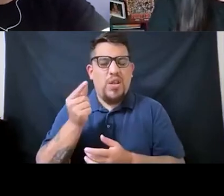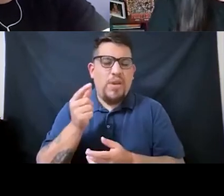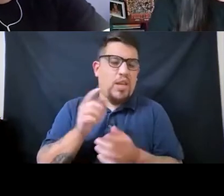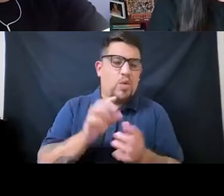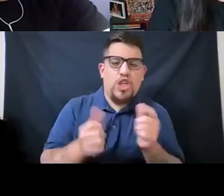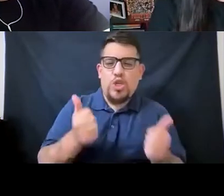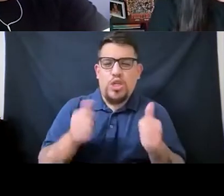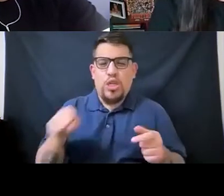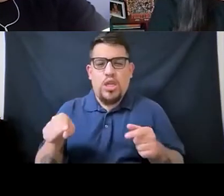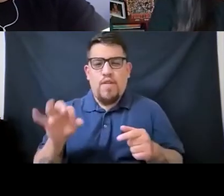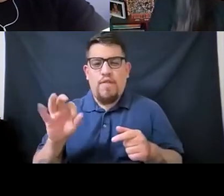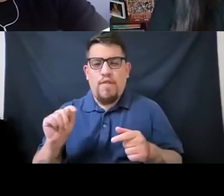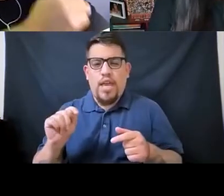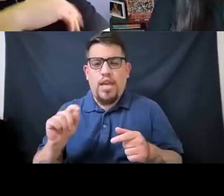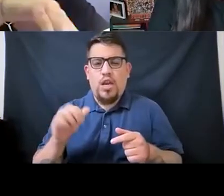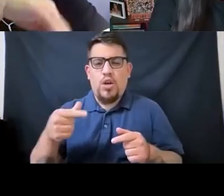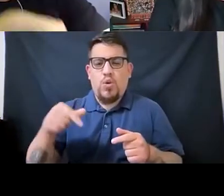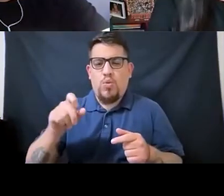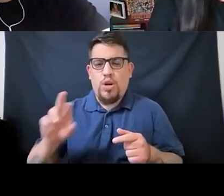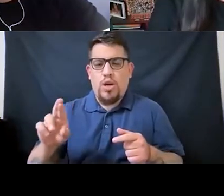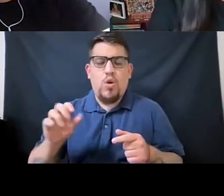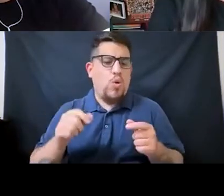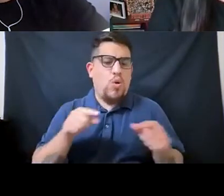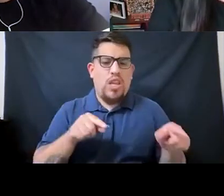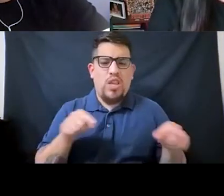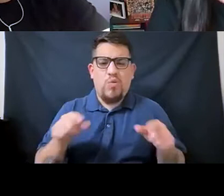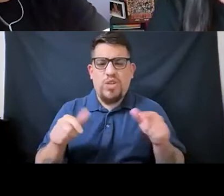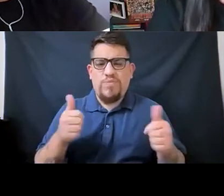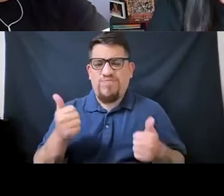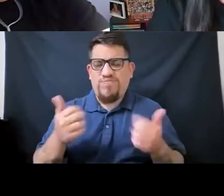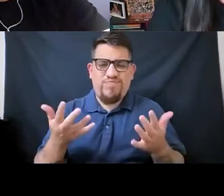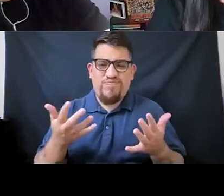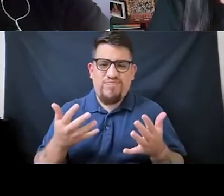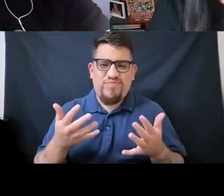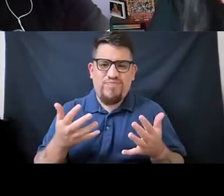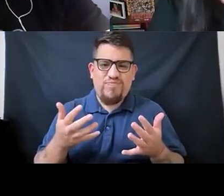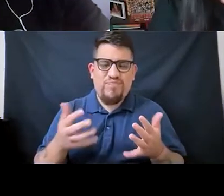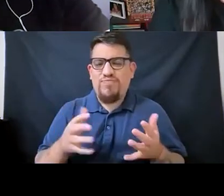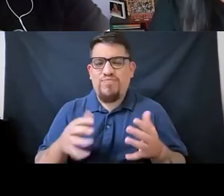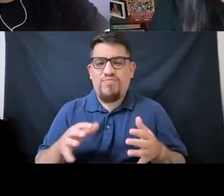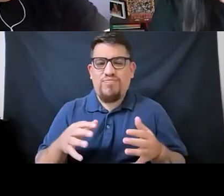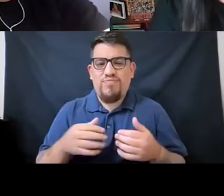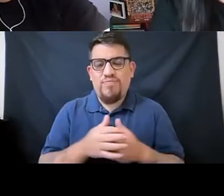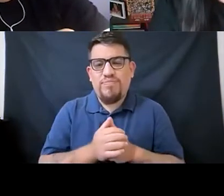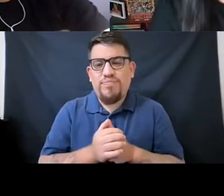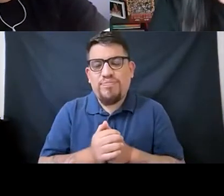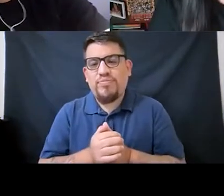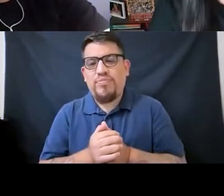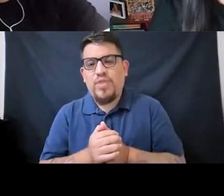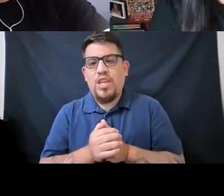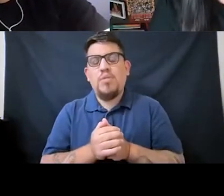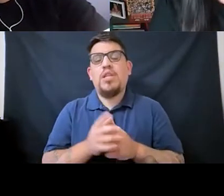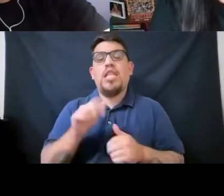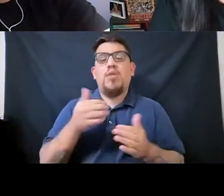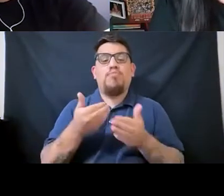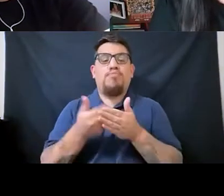Fat? Like, you know, like, let's just try to make it as streamlined as possible, but be like, yeah, this is us. This is, but that was before, like,